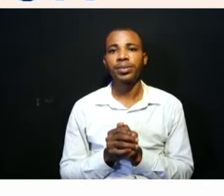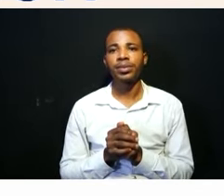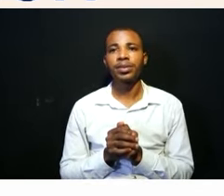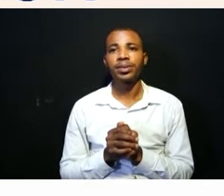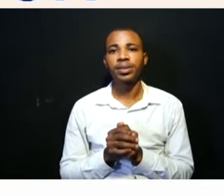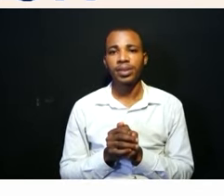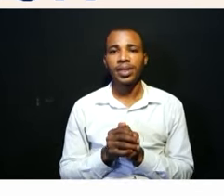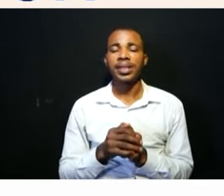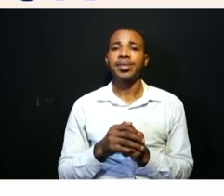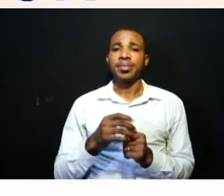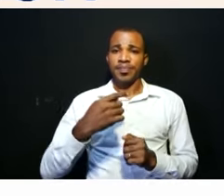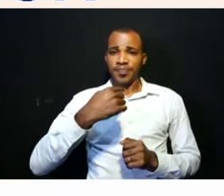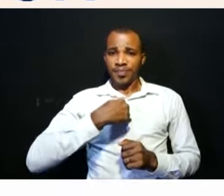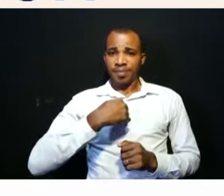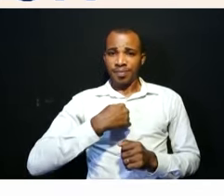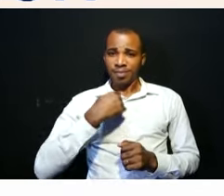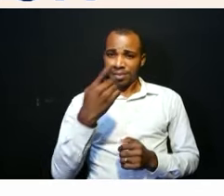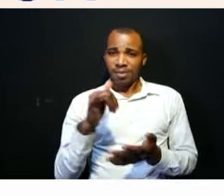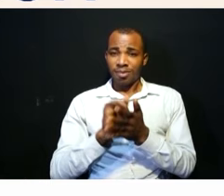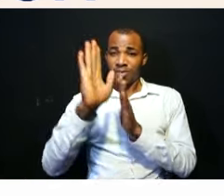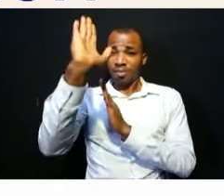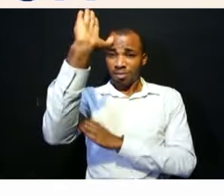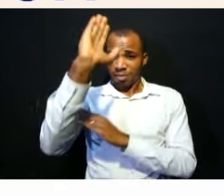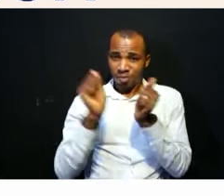the Lord is with you, mighty